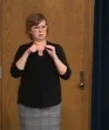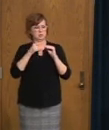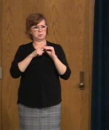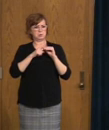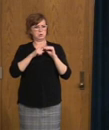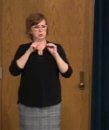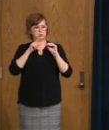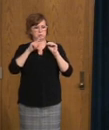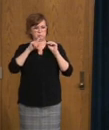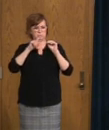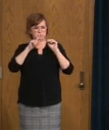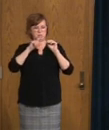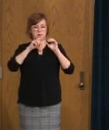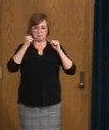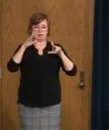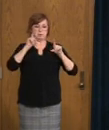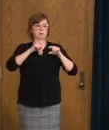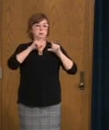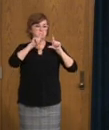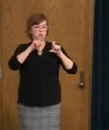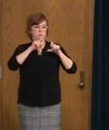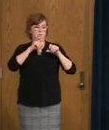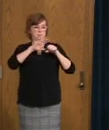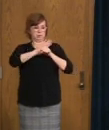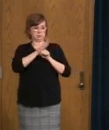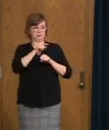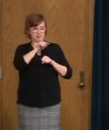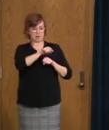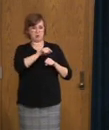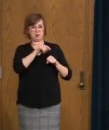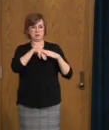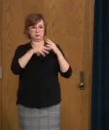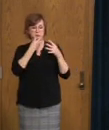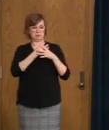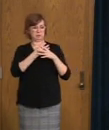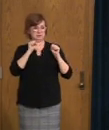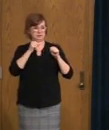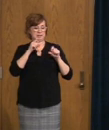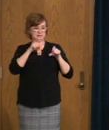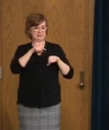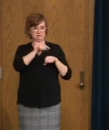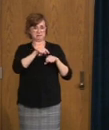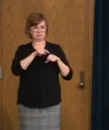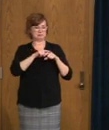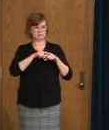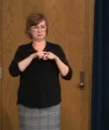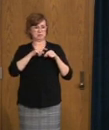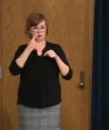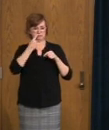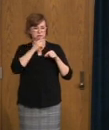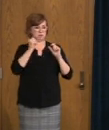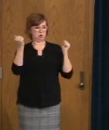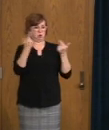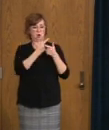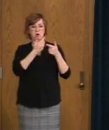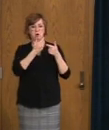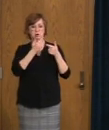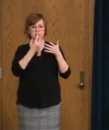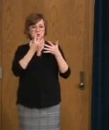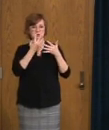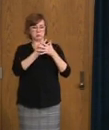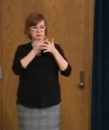number of outbreaks that we've seen over the last little bit, is that in the future, is that a plan that is going to be happening? So I'll